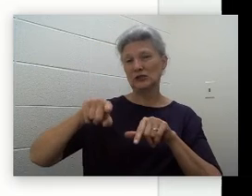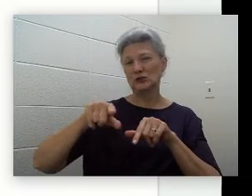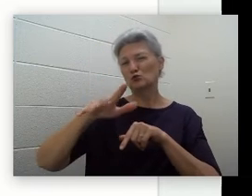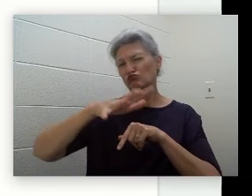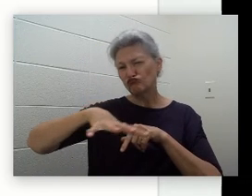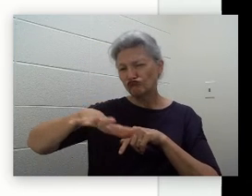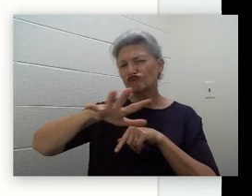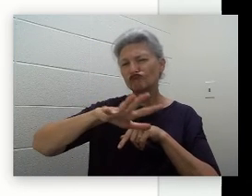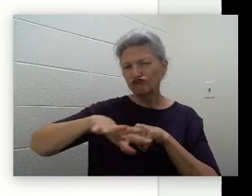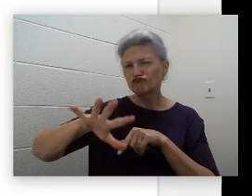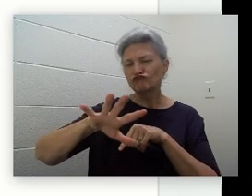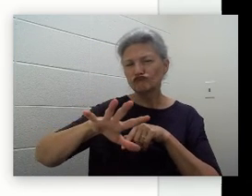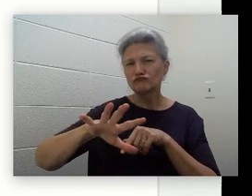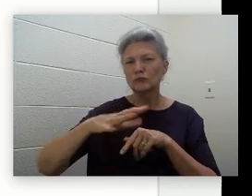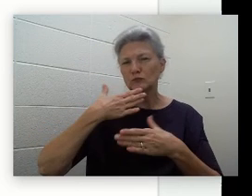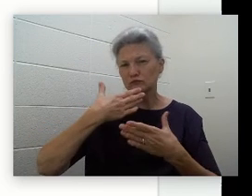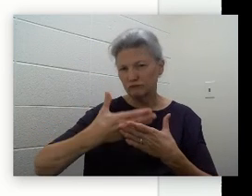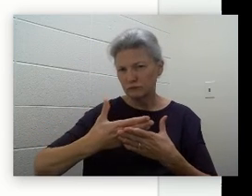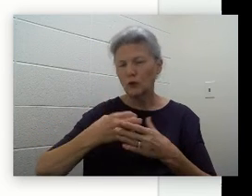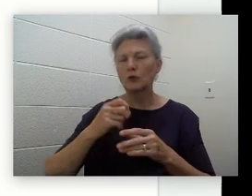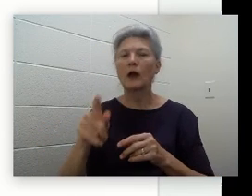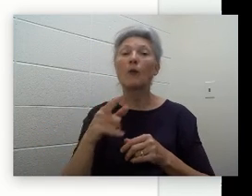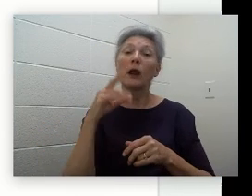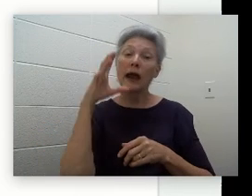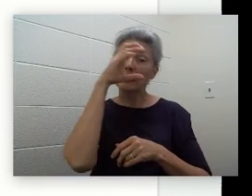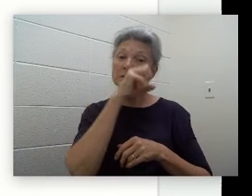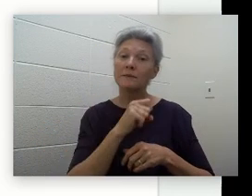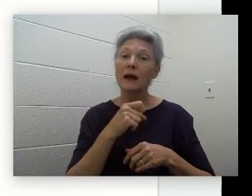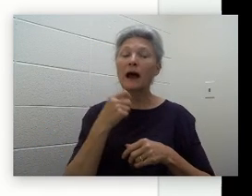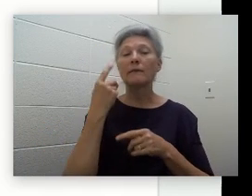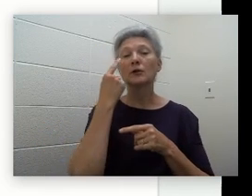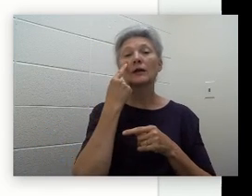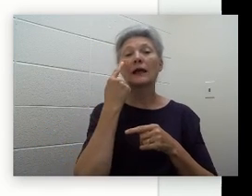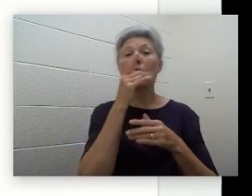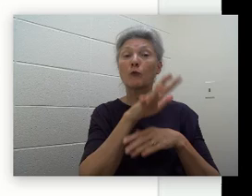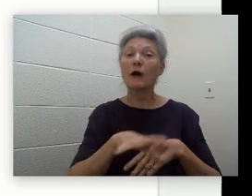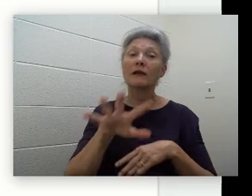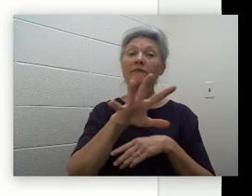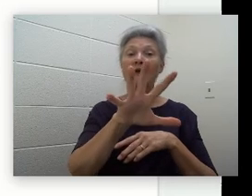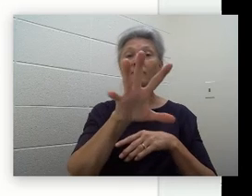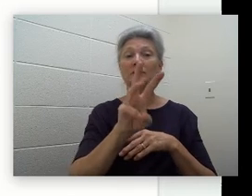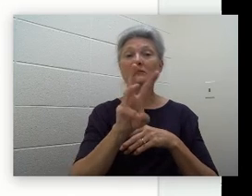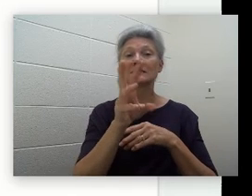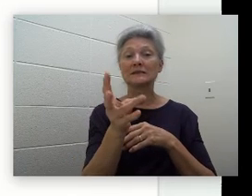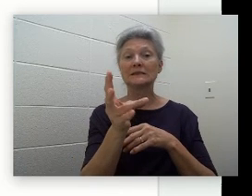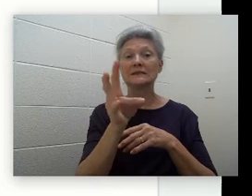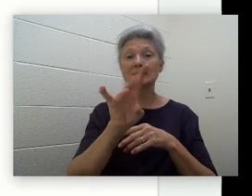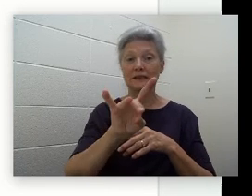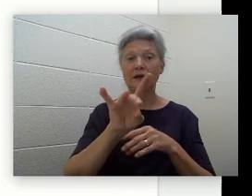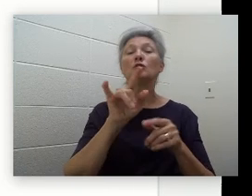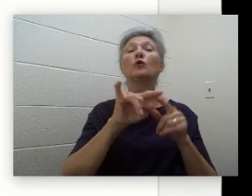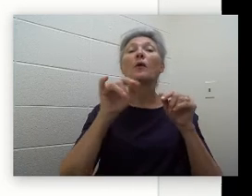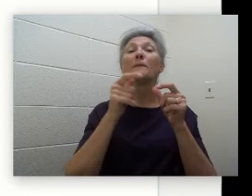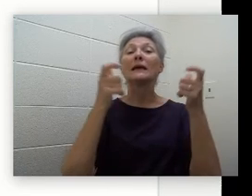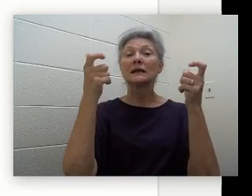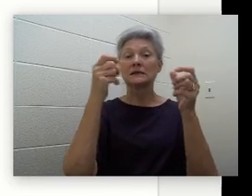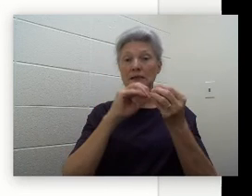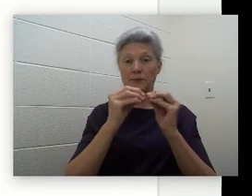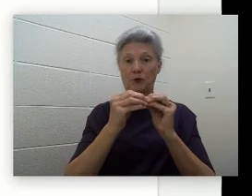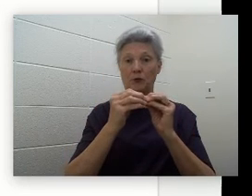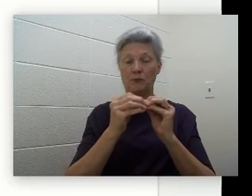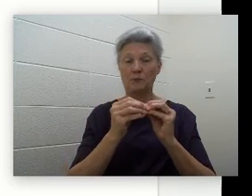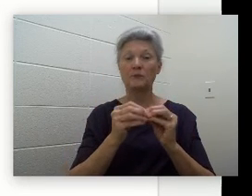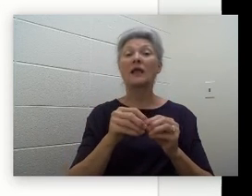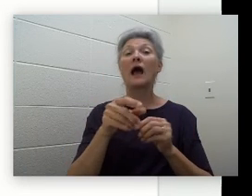be reasonable. And when I want to estimate, I am looking at rounding 567 to the greatest number, which would be in my